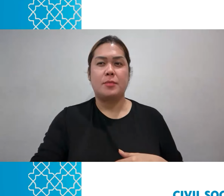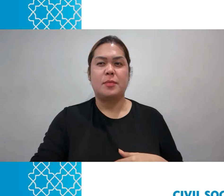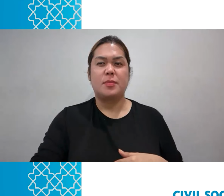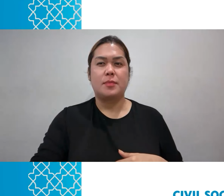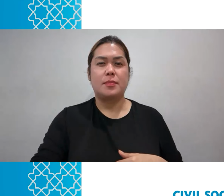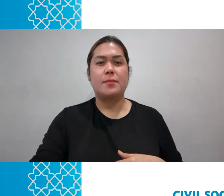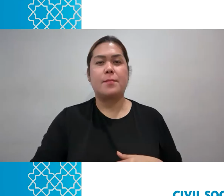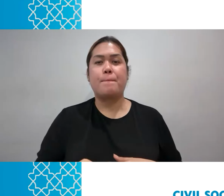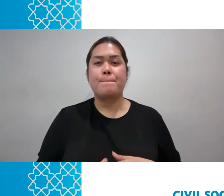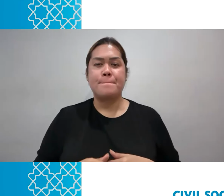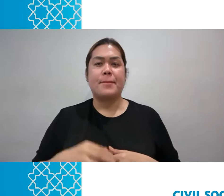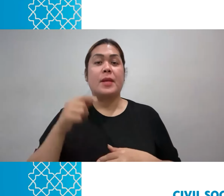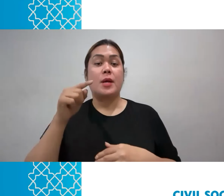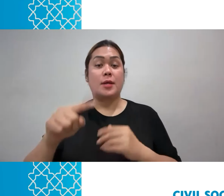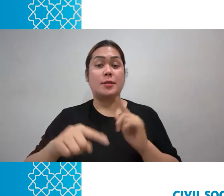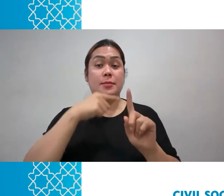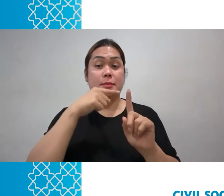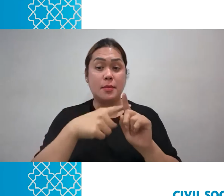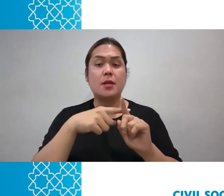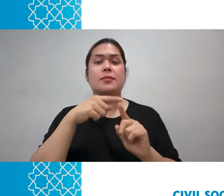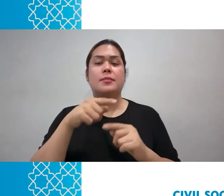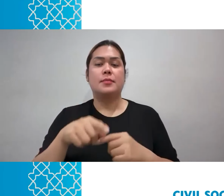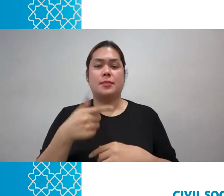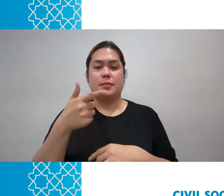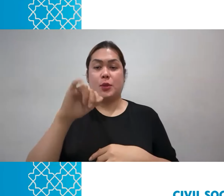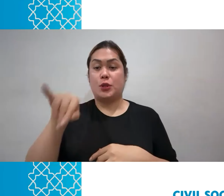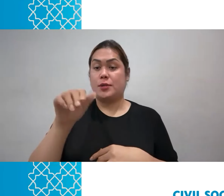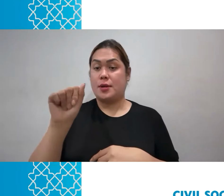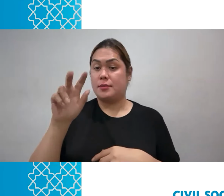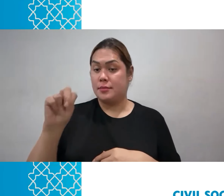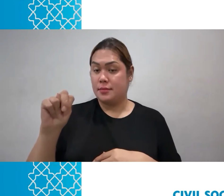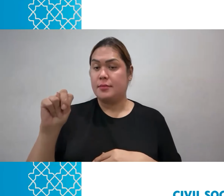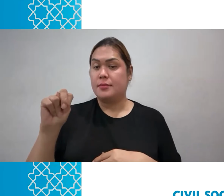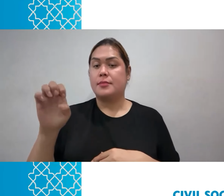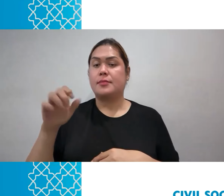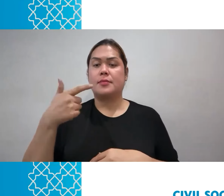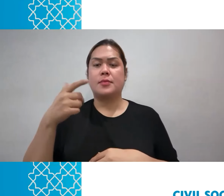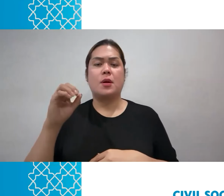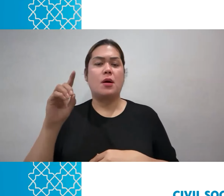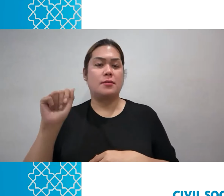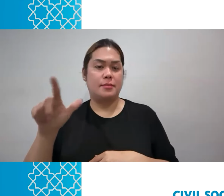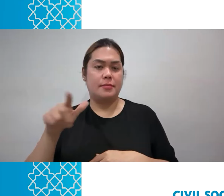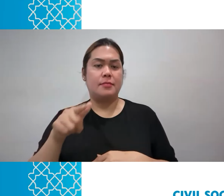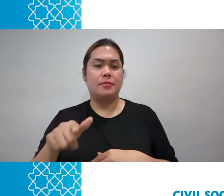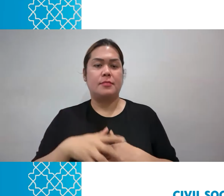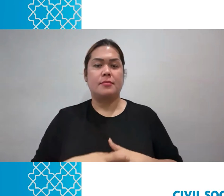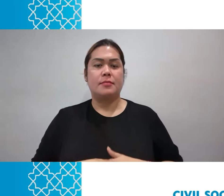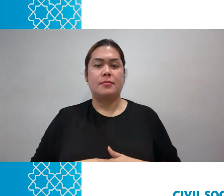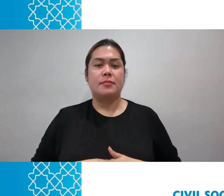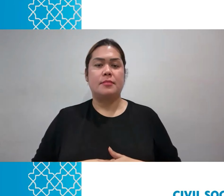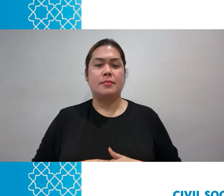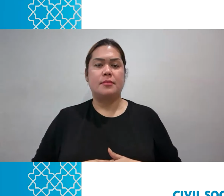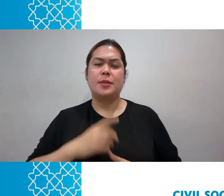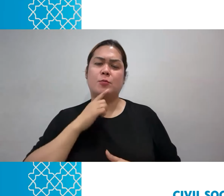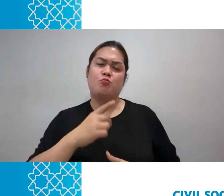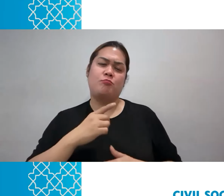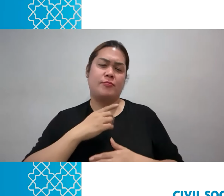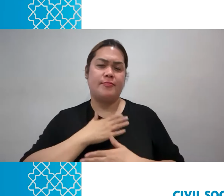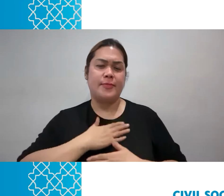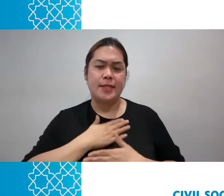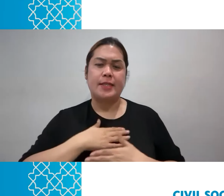Goodall. She was a primatologist that I really adore. So last year before she passed